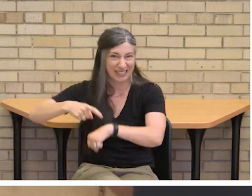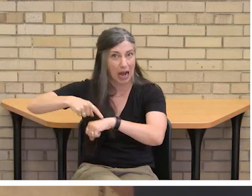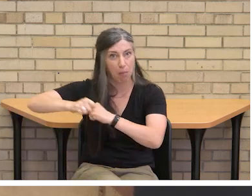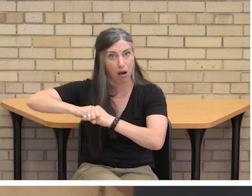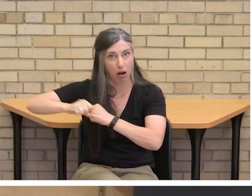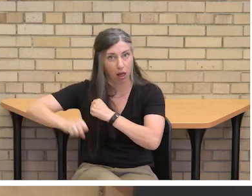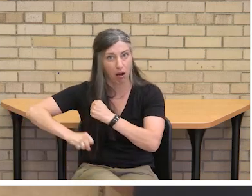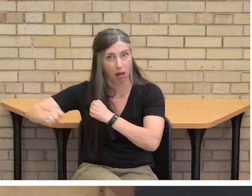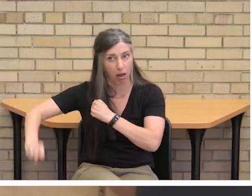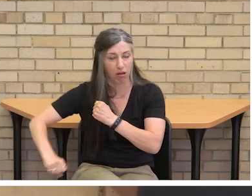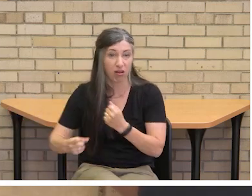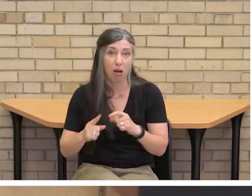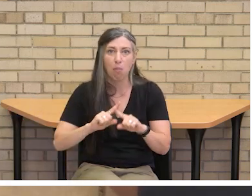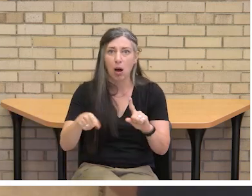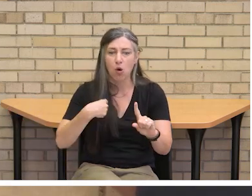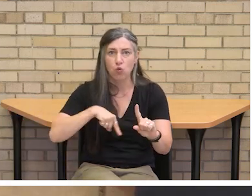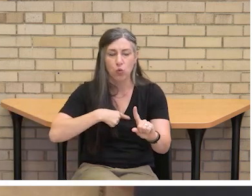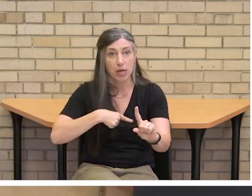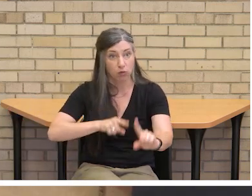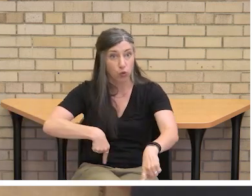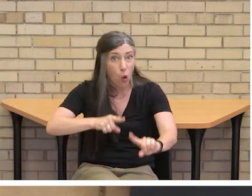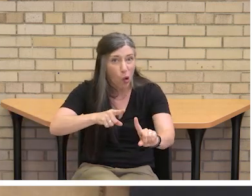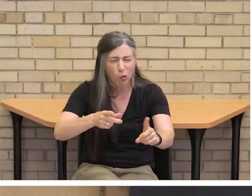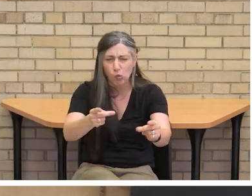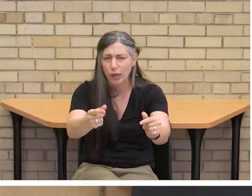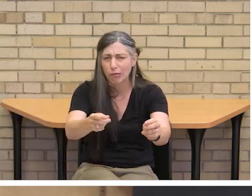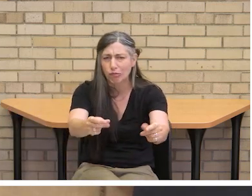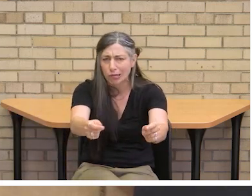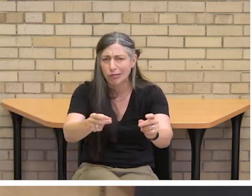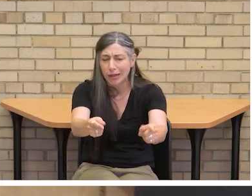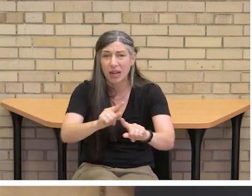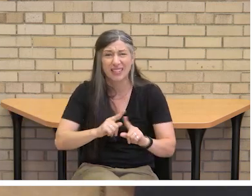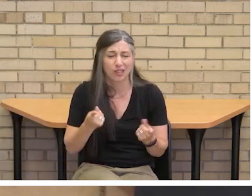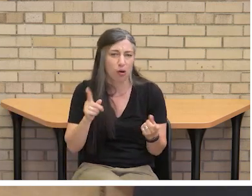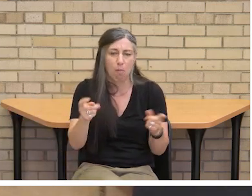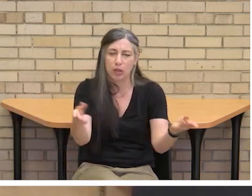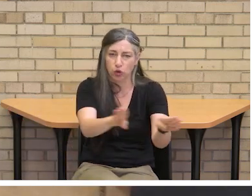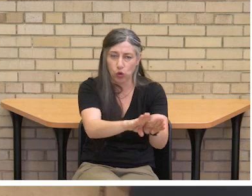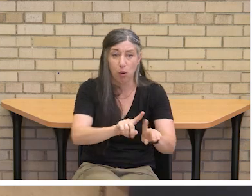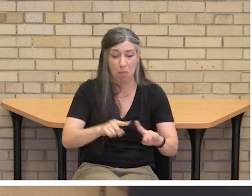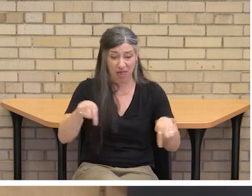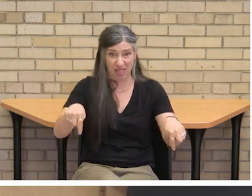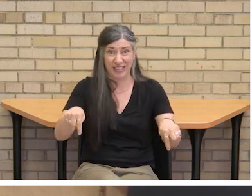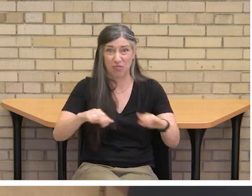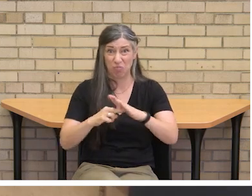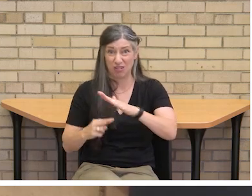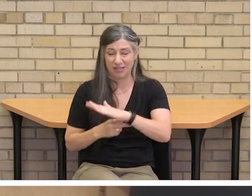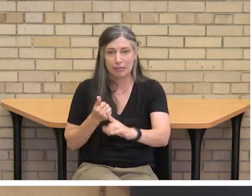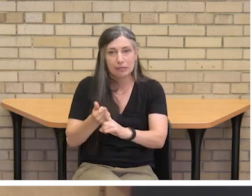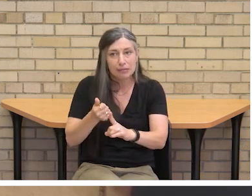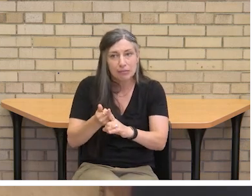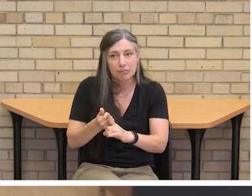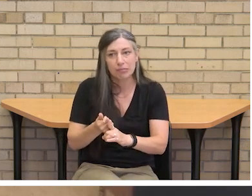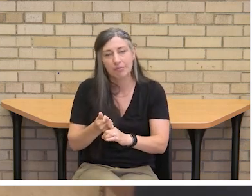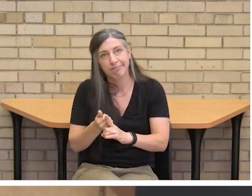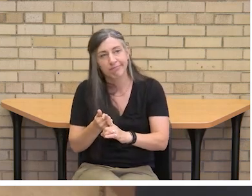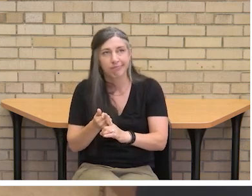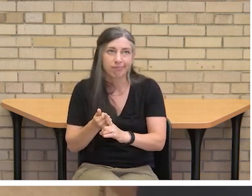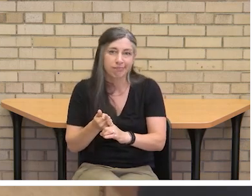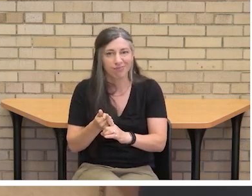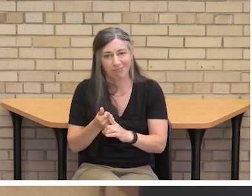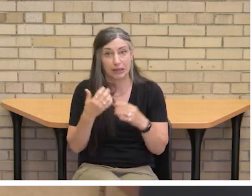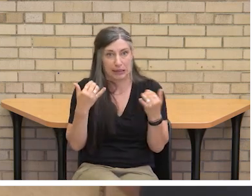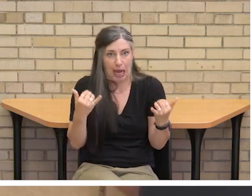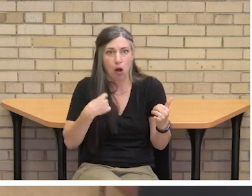quickly, we do have to close the bridge completely. But because of the nature of the type of bridge it is, this is the